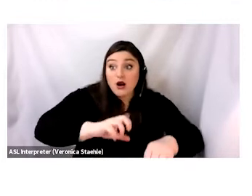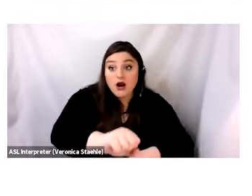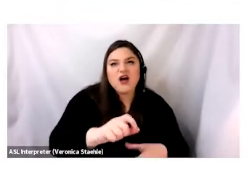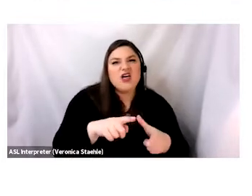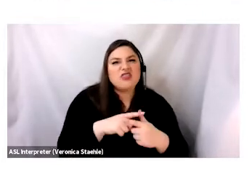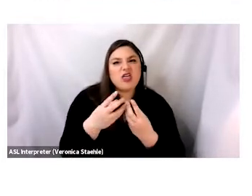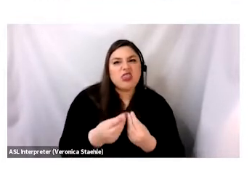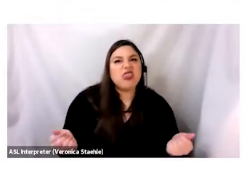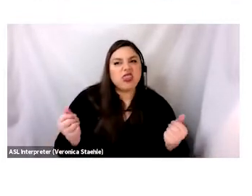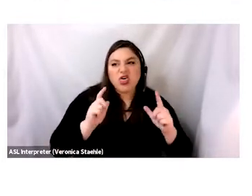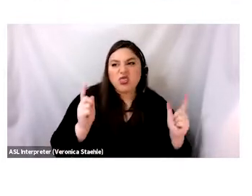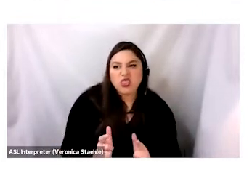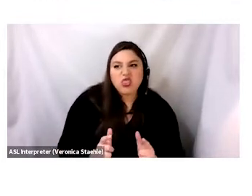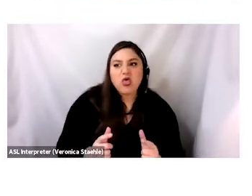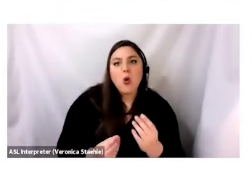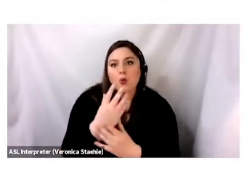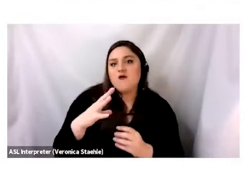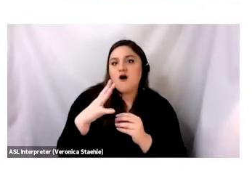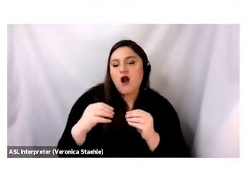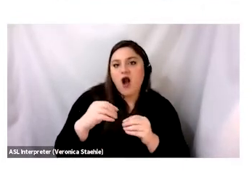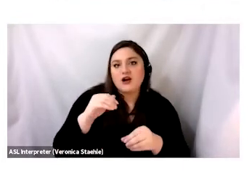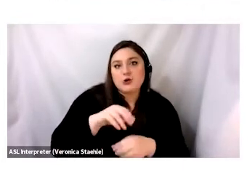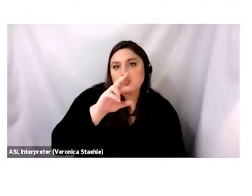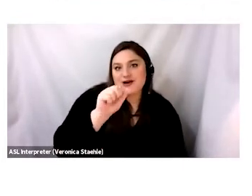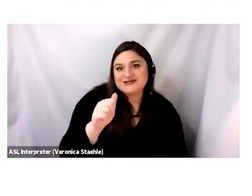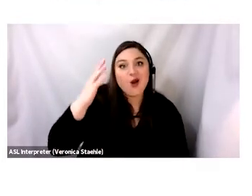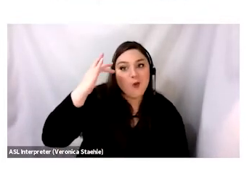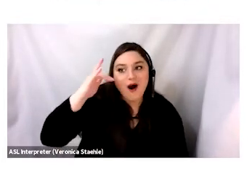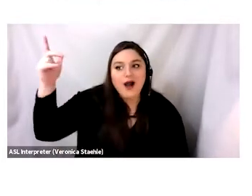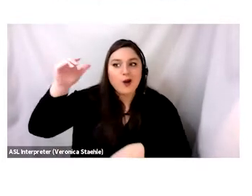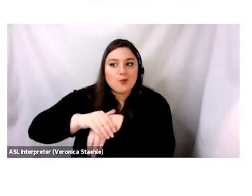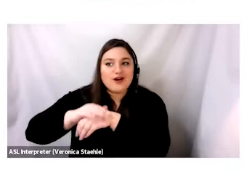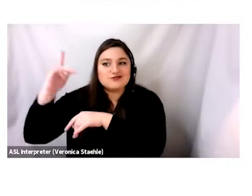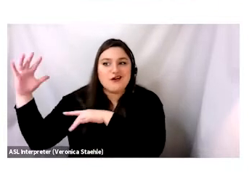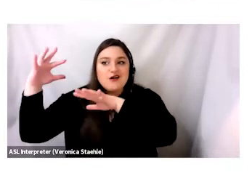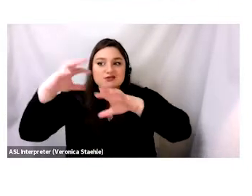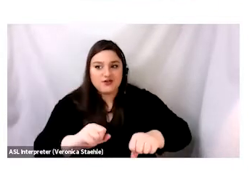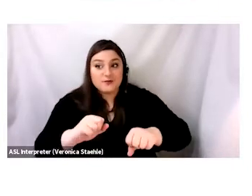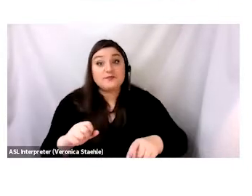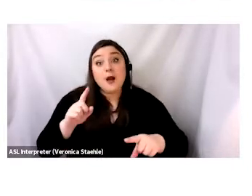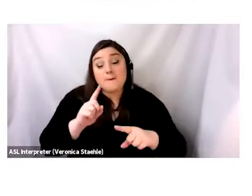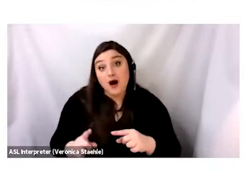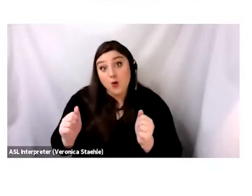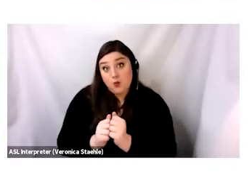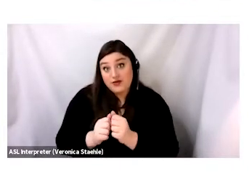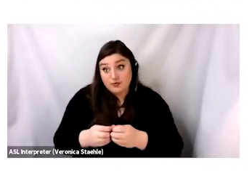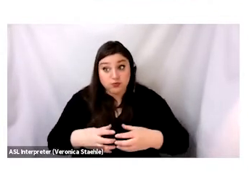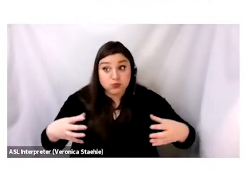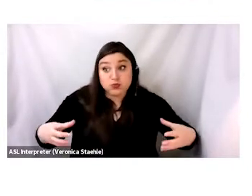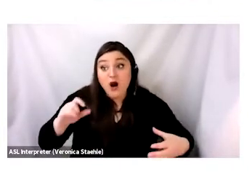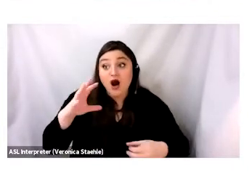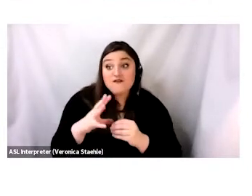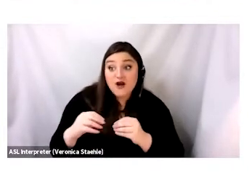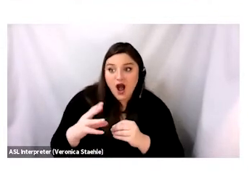US because there was a favor of British wool. However, during the takeoff of cotton production, there was an important shift for most